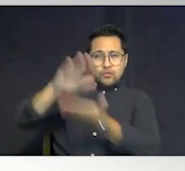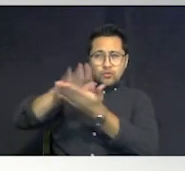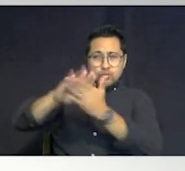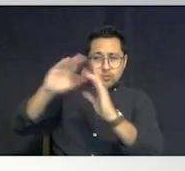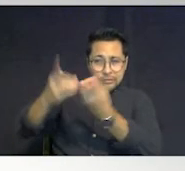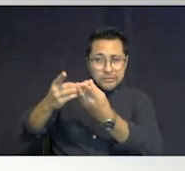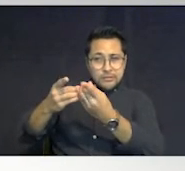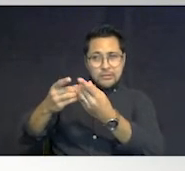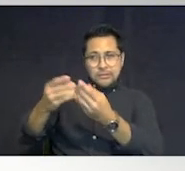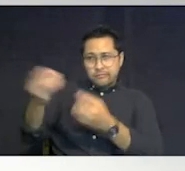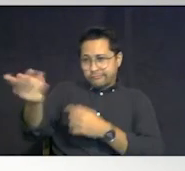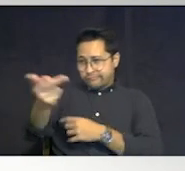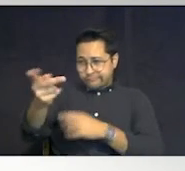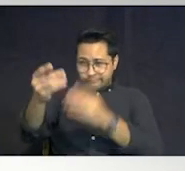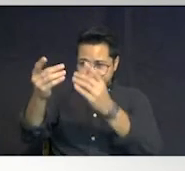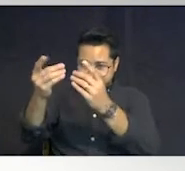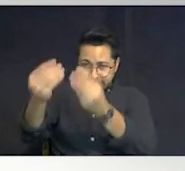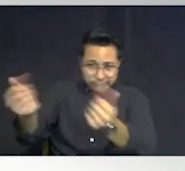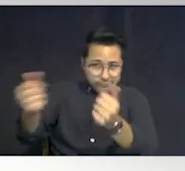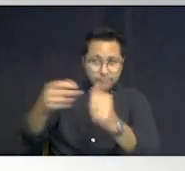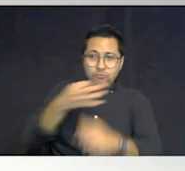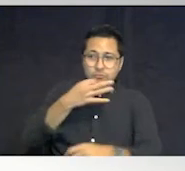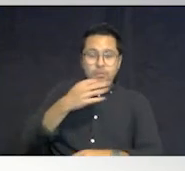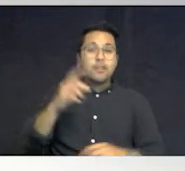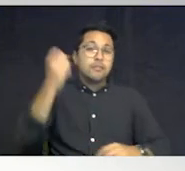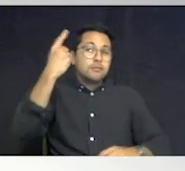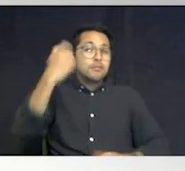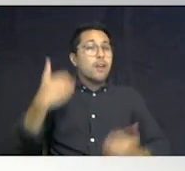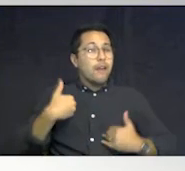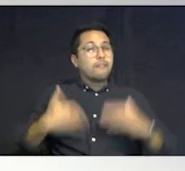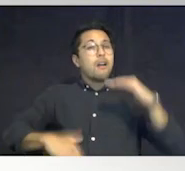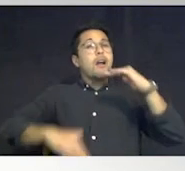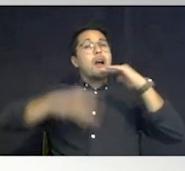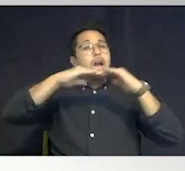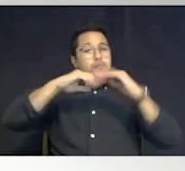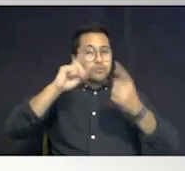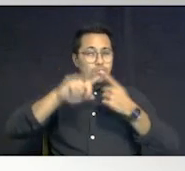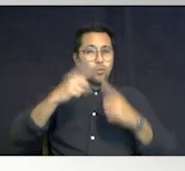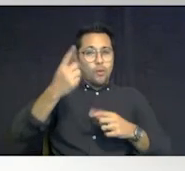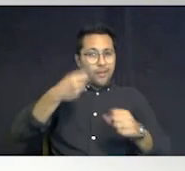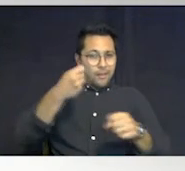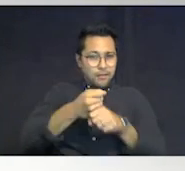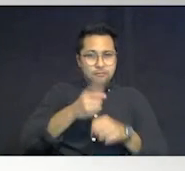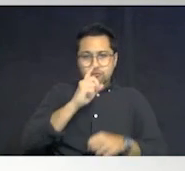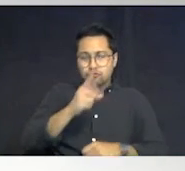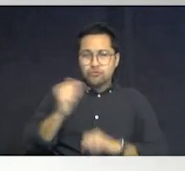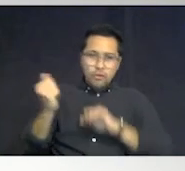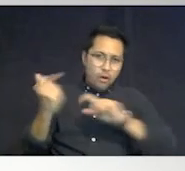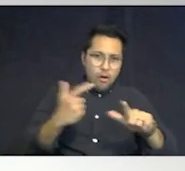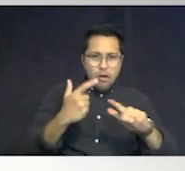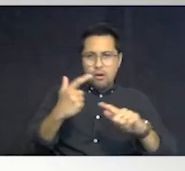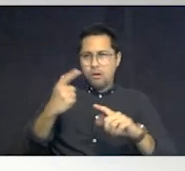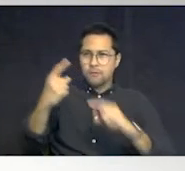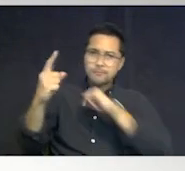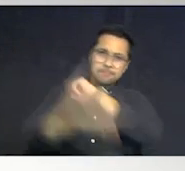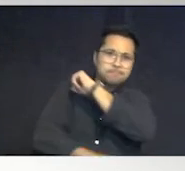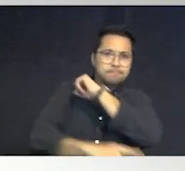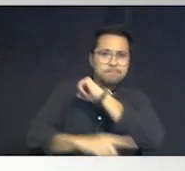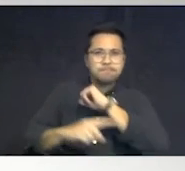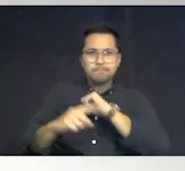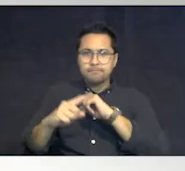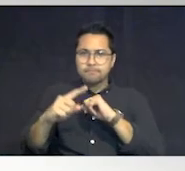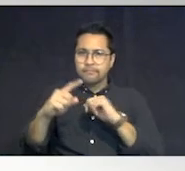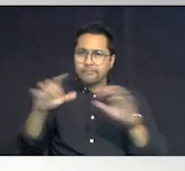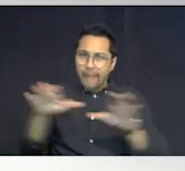are findings of noncompliance, but we do have up to 1 year federally to ensure that all of our corrective actions are addressed